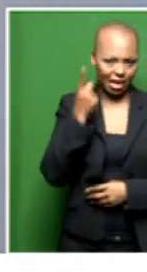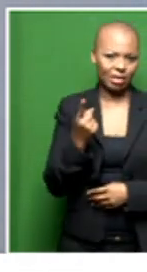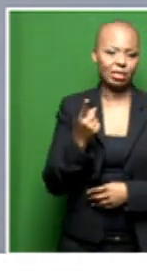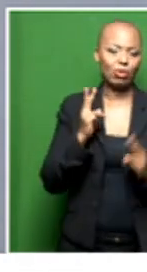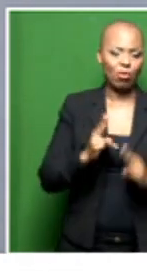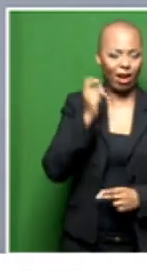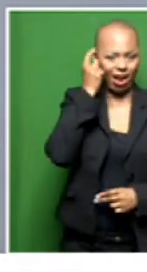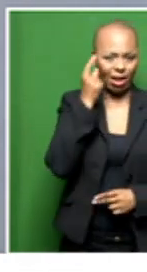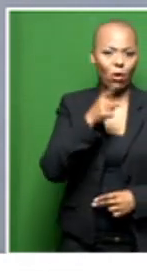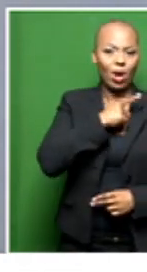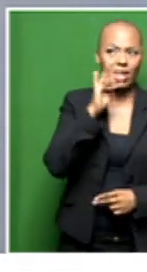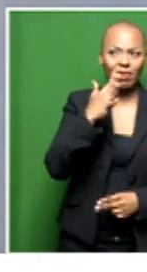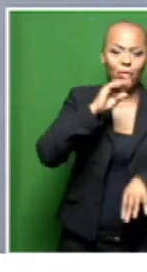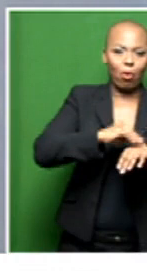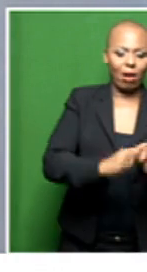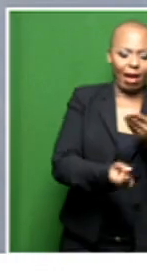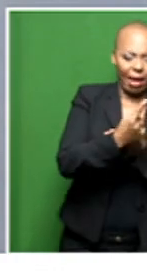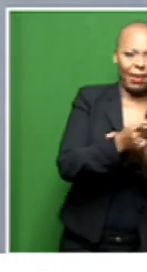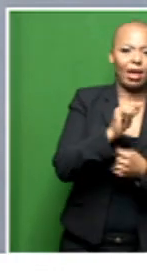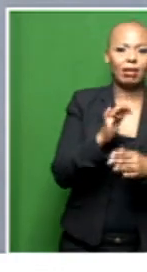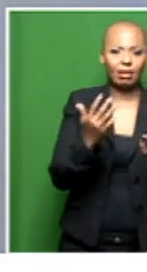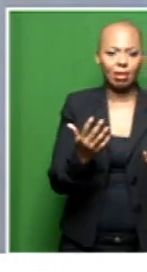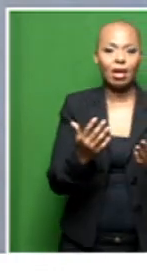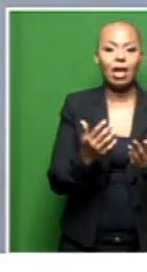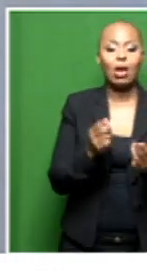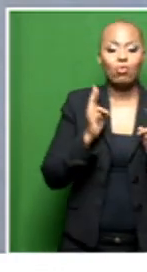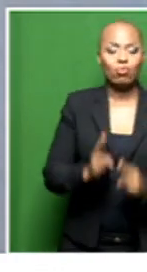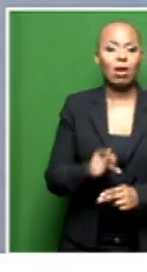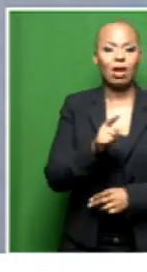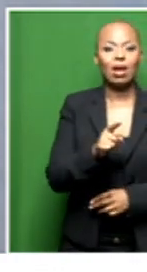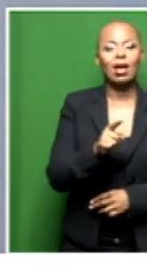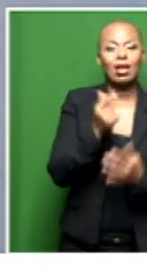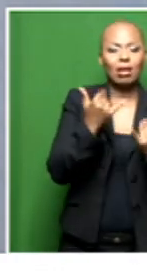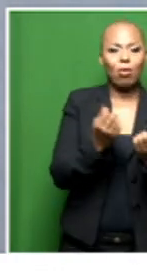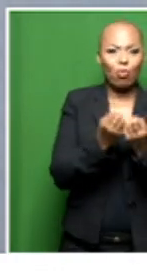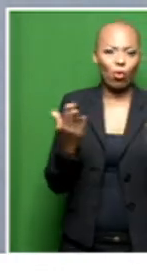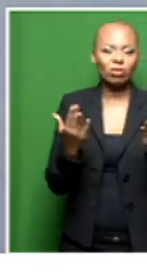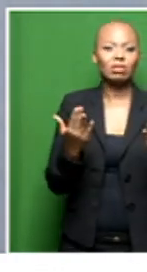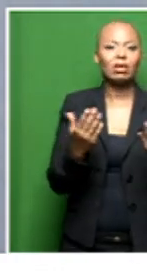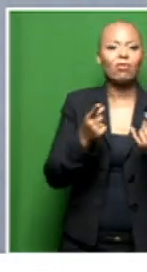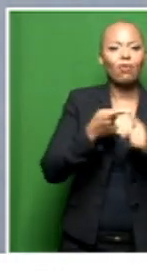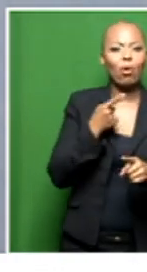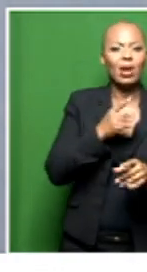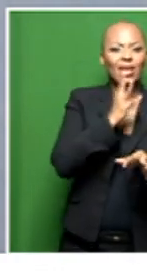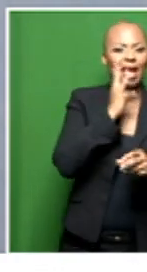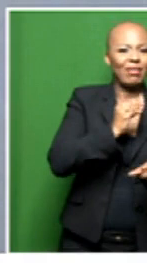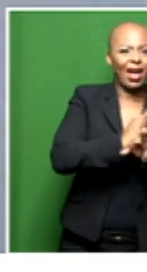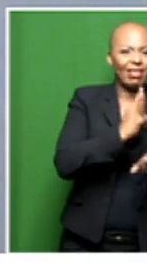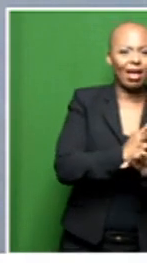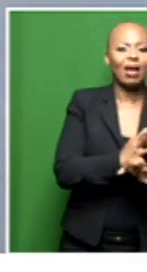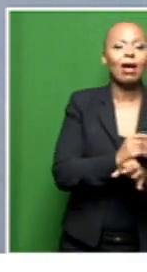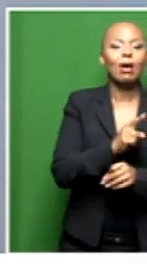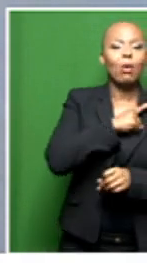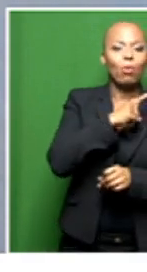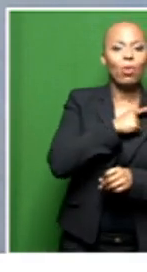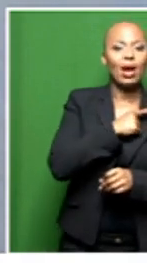enormous problems. So the humor helps a lot. A lot of the humor in the book comes from the grandfather, who